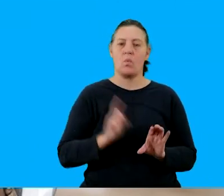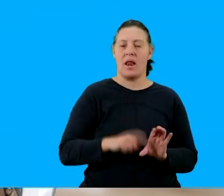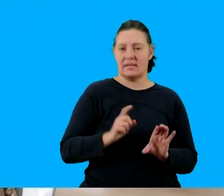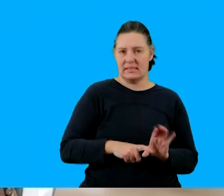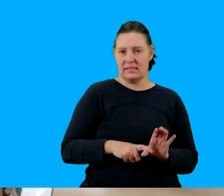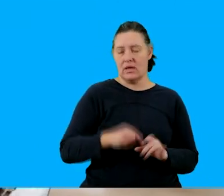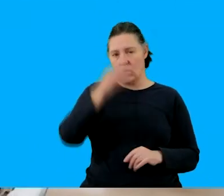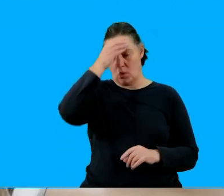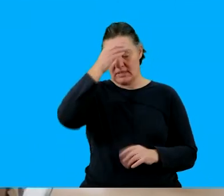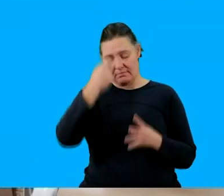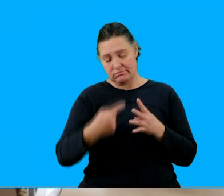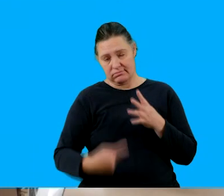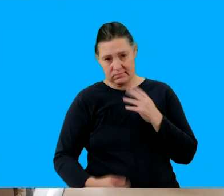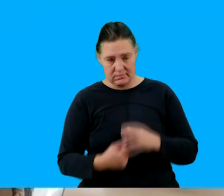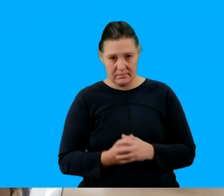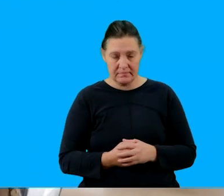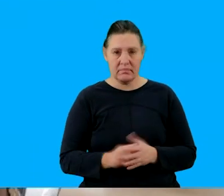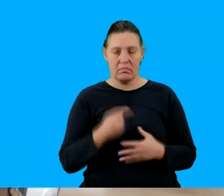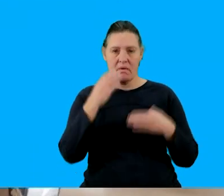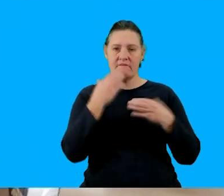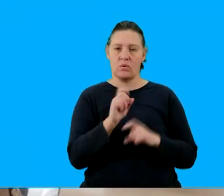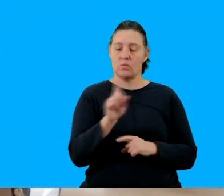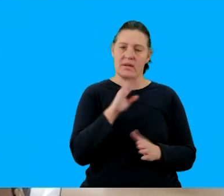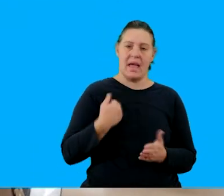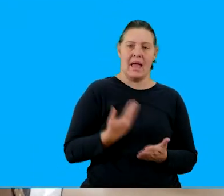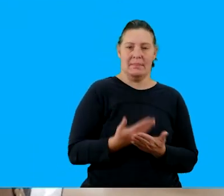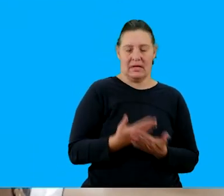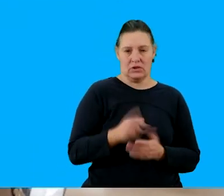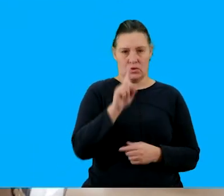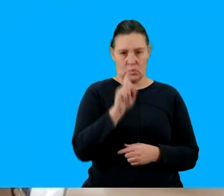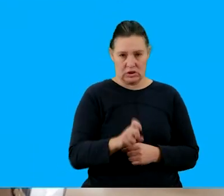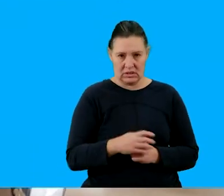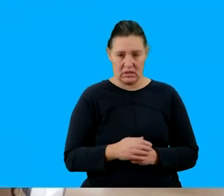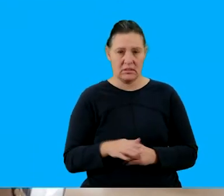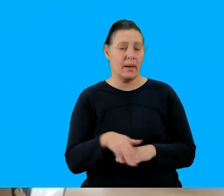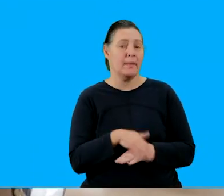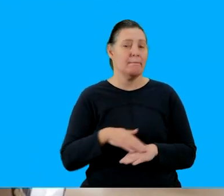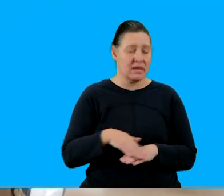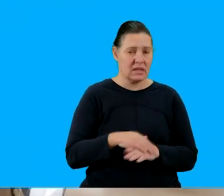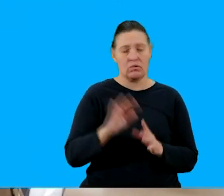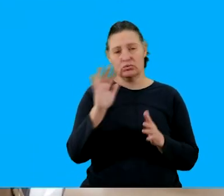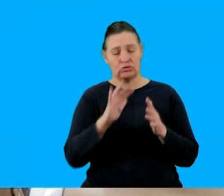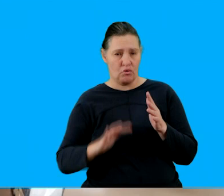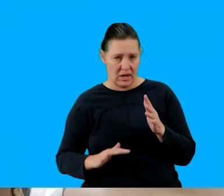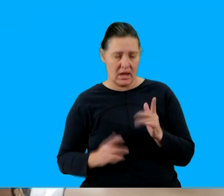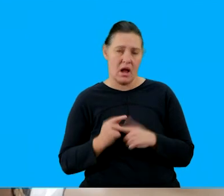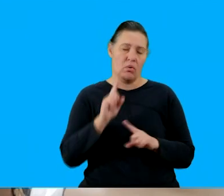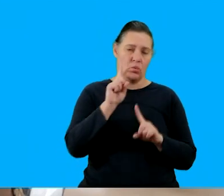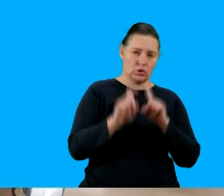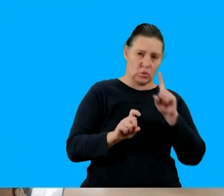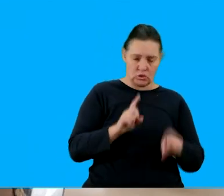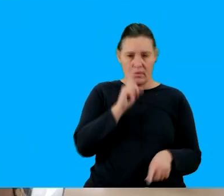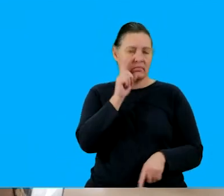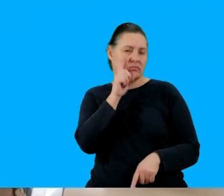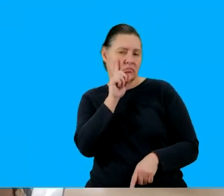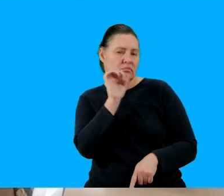on quality concepts. Now, we will be focusing on the application questions. This is basically your scenario and